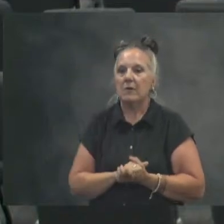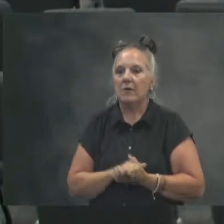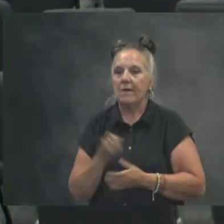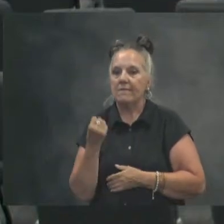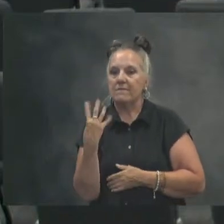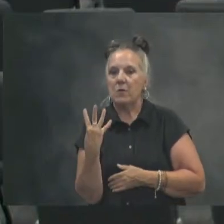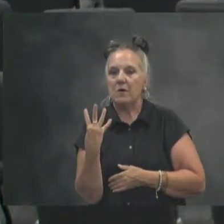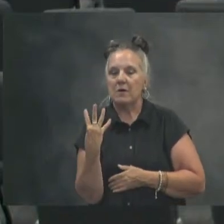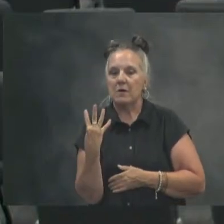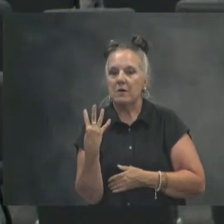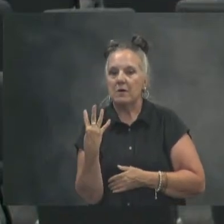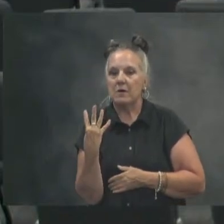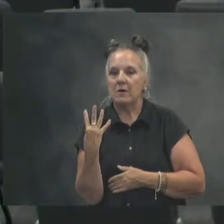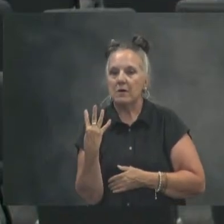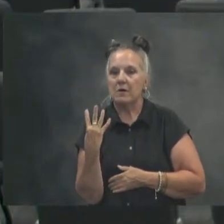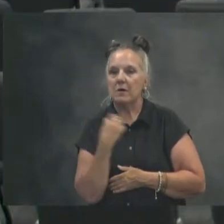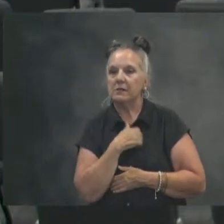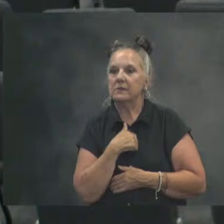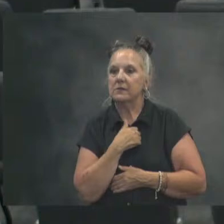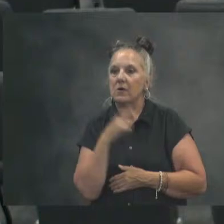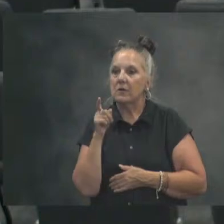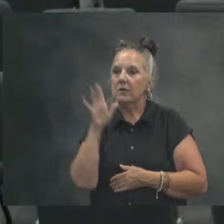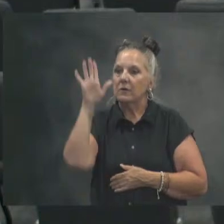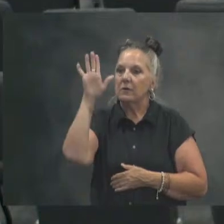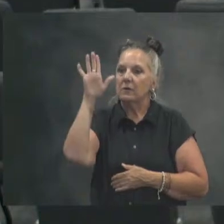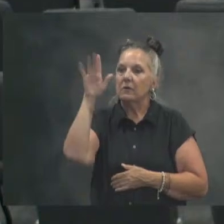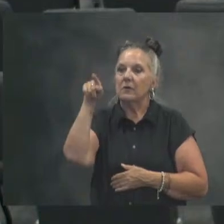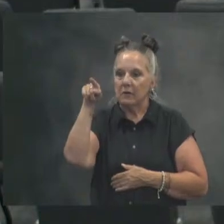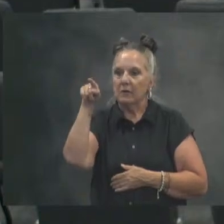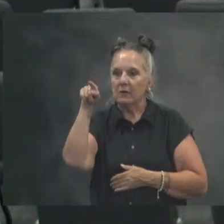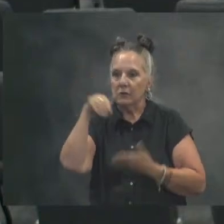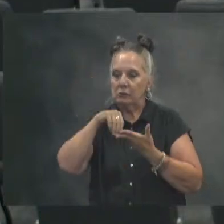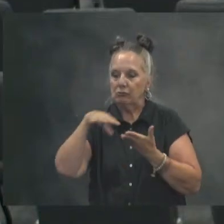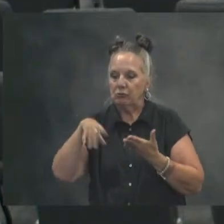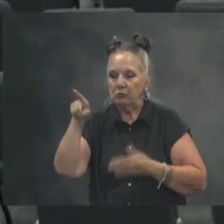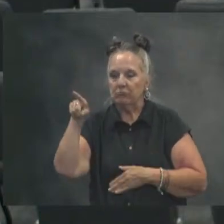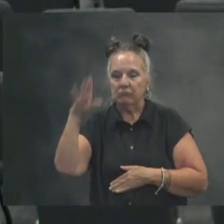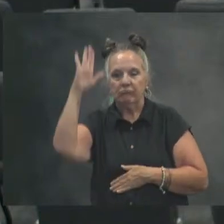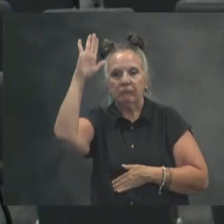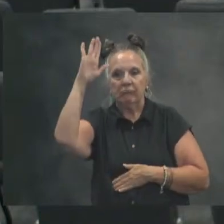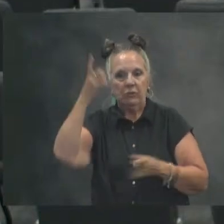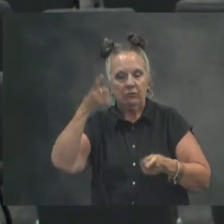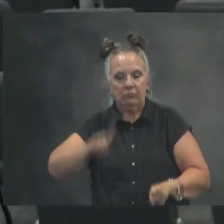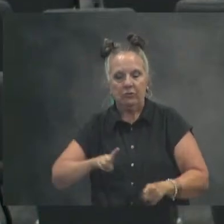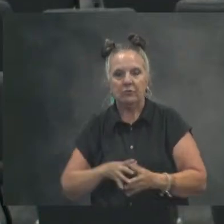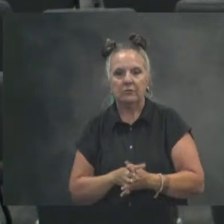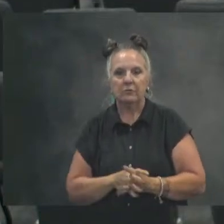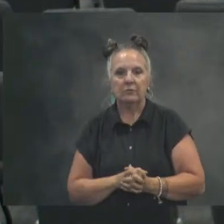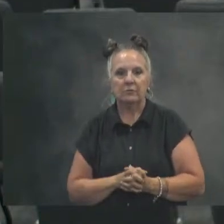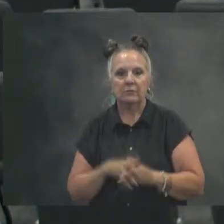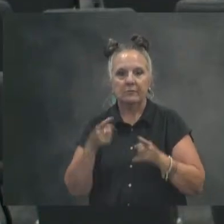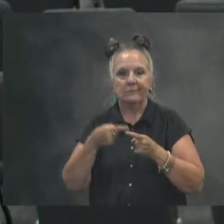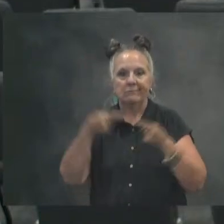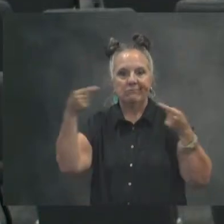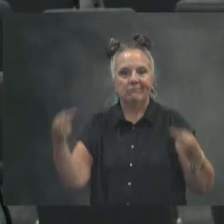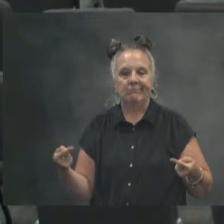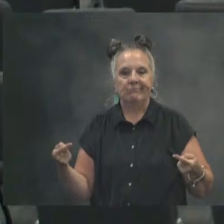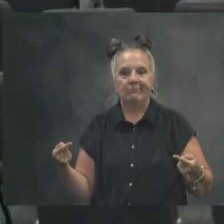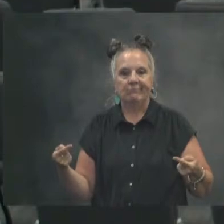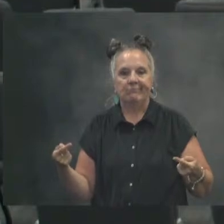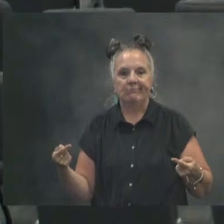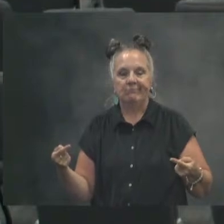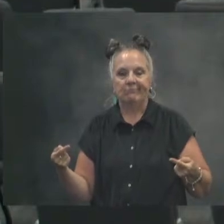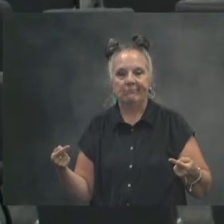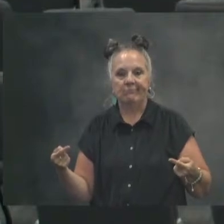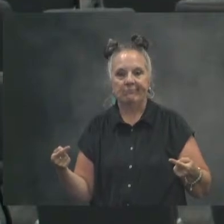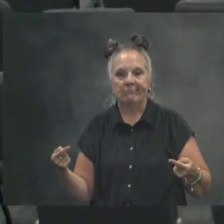4. I'm sorry, Daphne, did you have your hand up? Okay, student member concurs. Opposed? 3